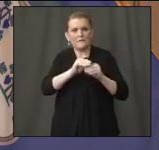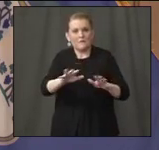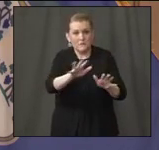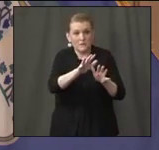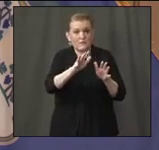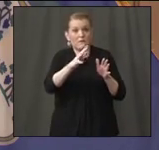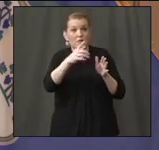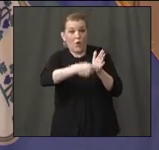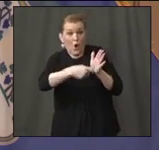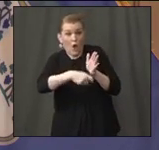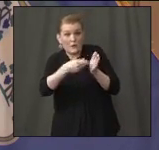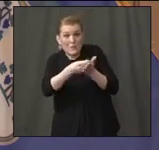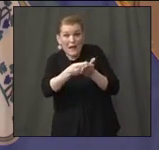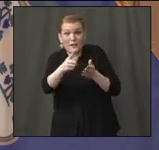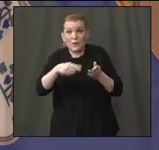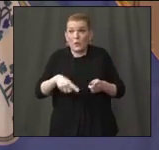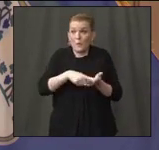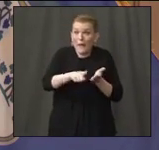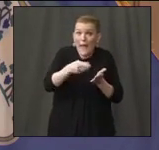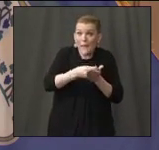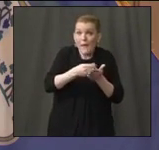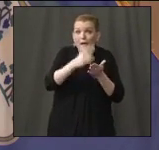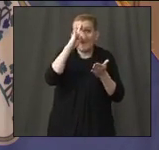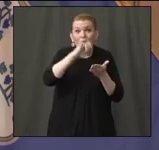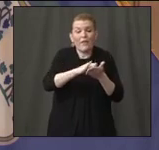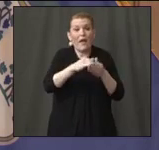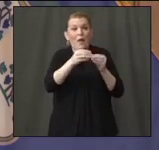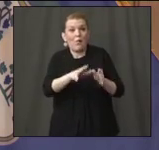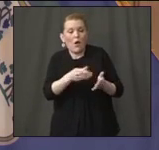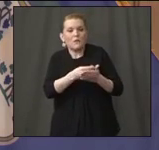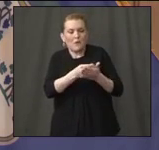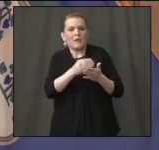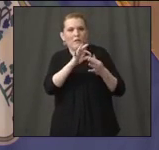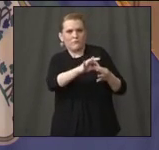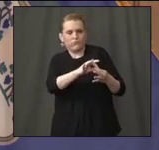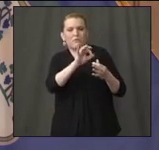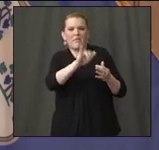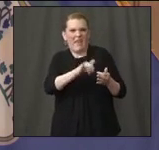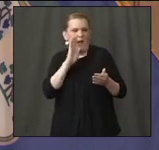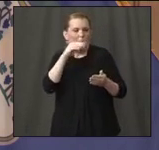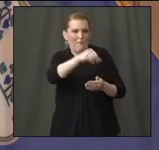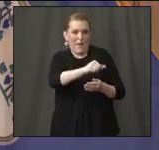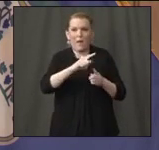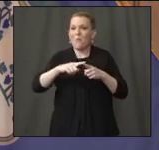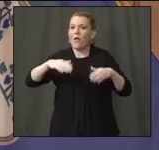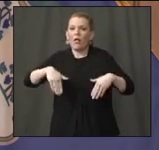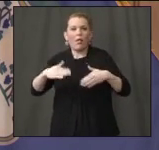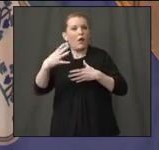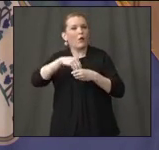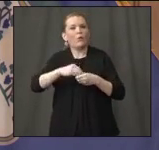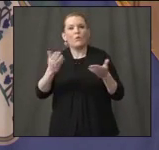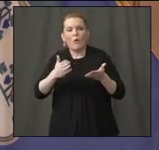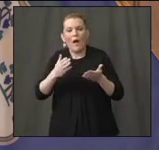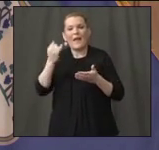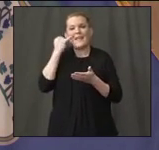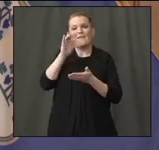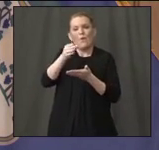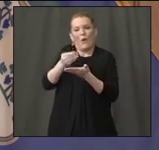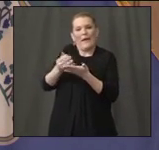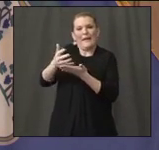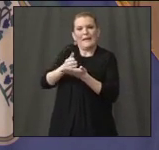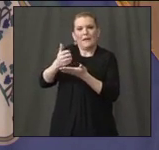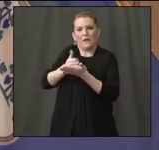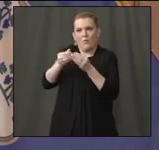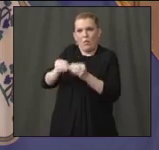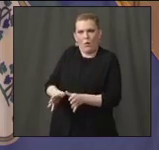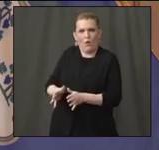million at the end of this fiscal year, June 30. And of that deficit, 85% of that is related to